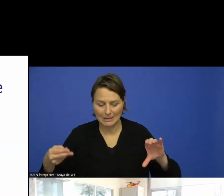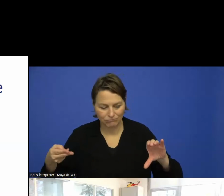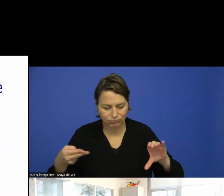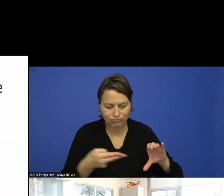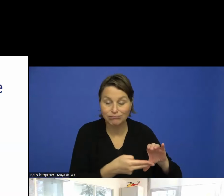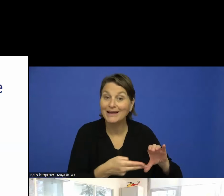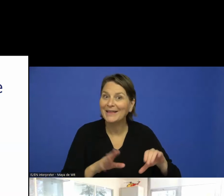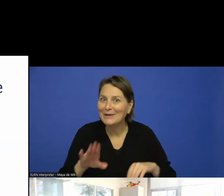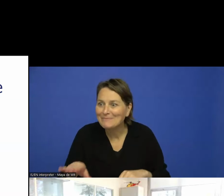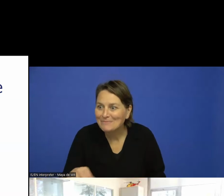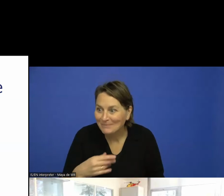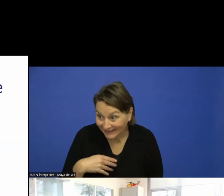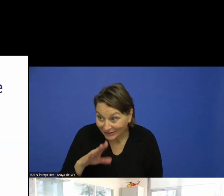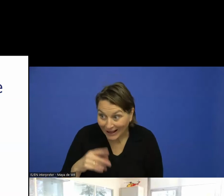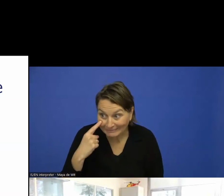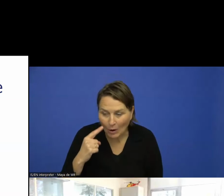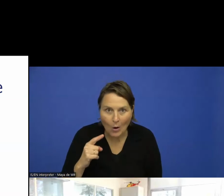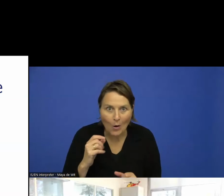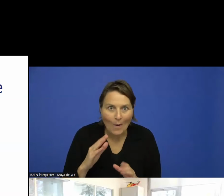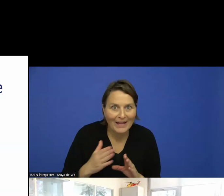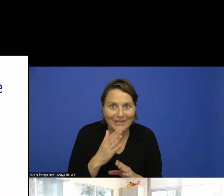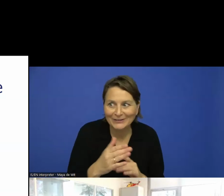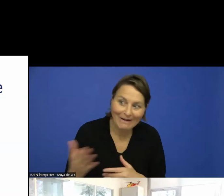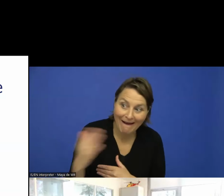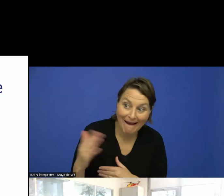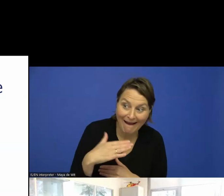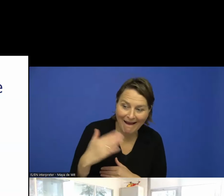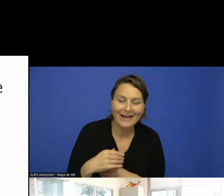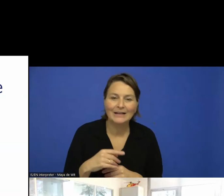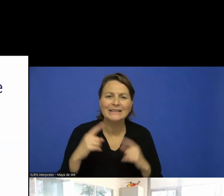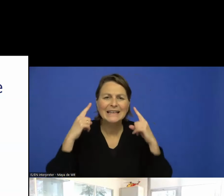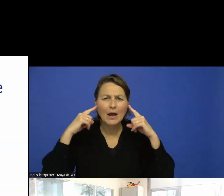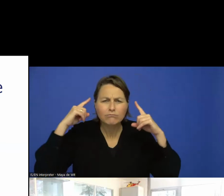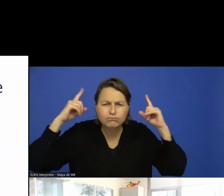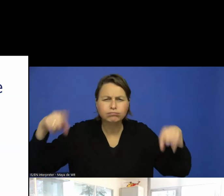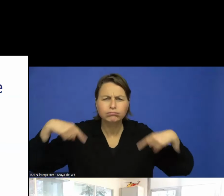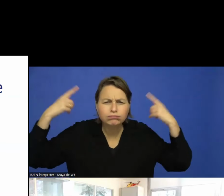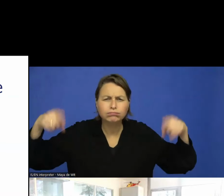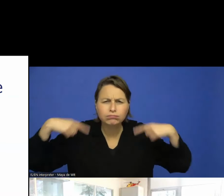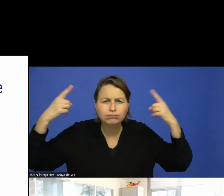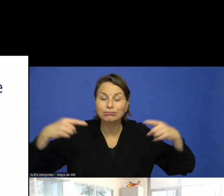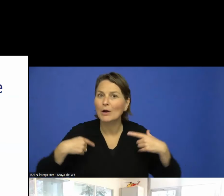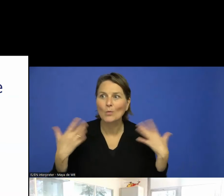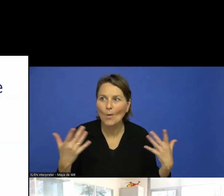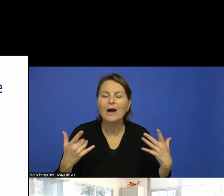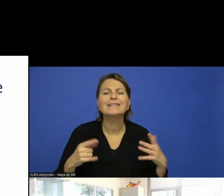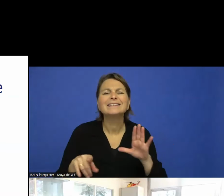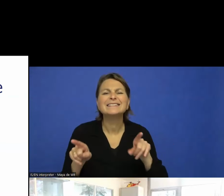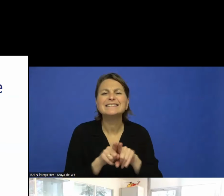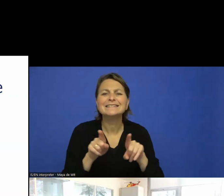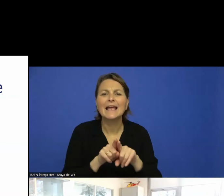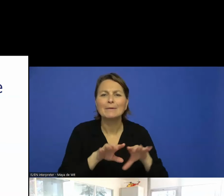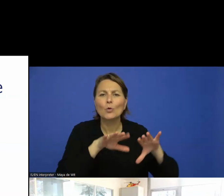adventure. The rumblings of the scanner is the submarine engine, and you're told